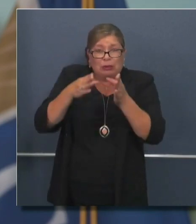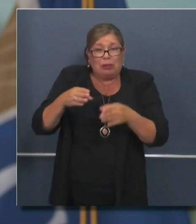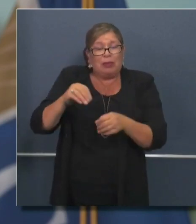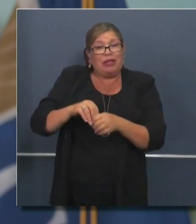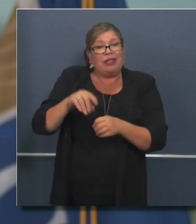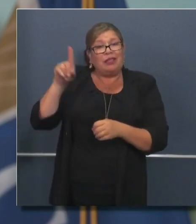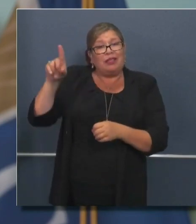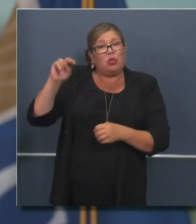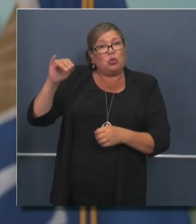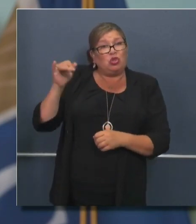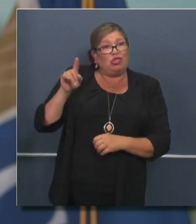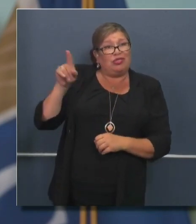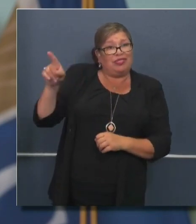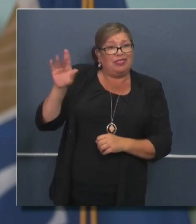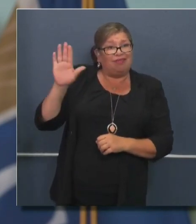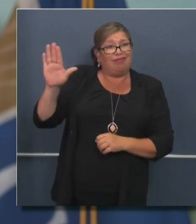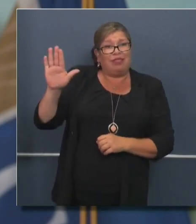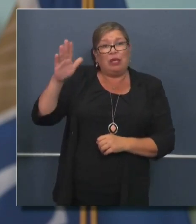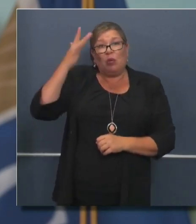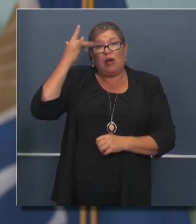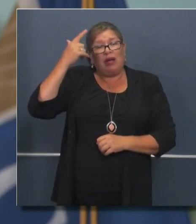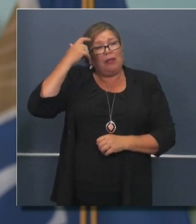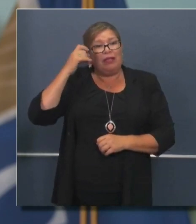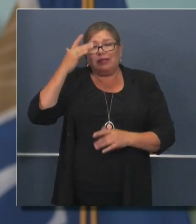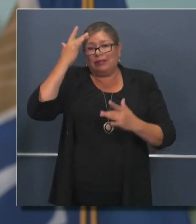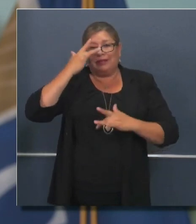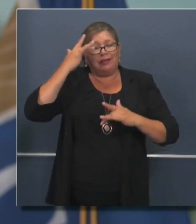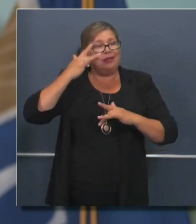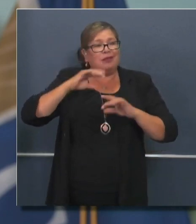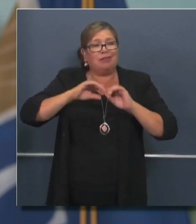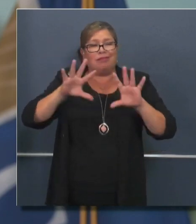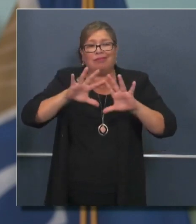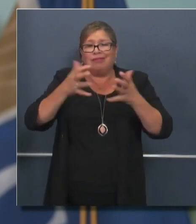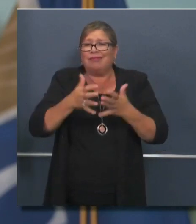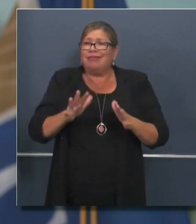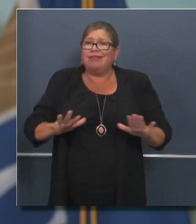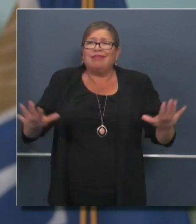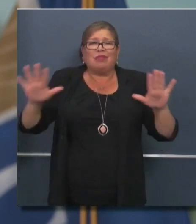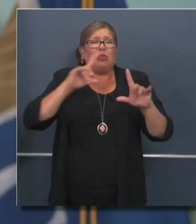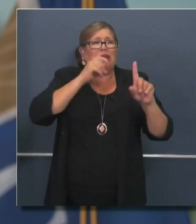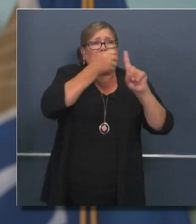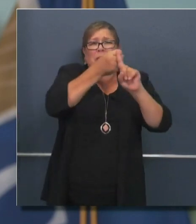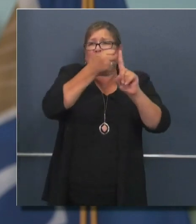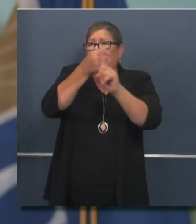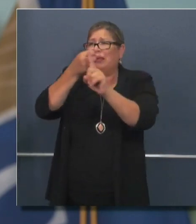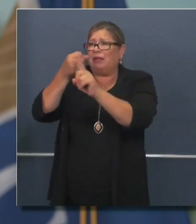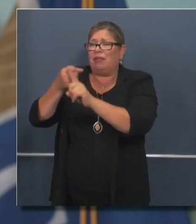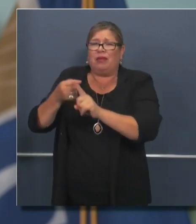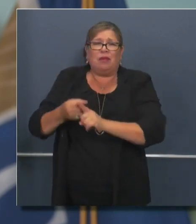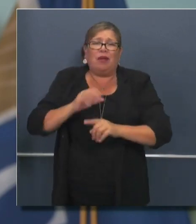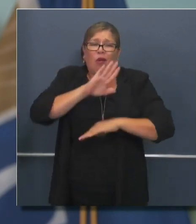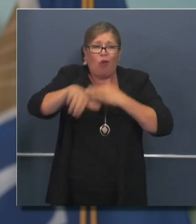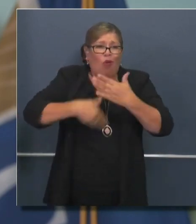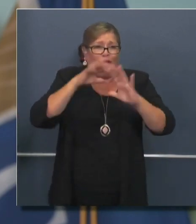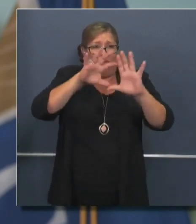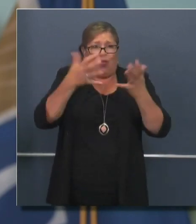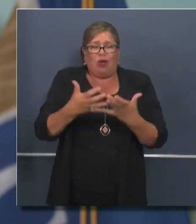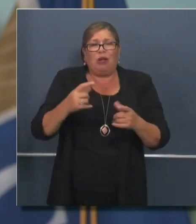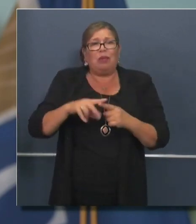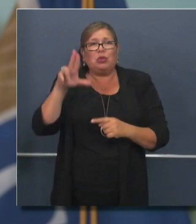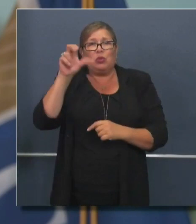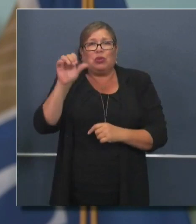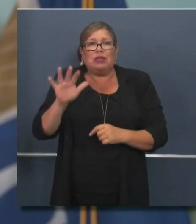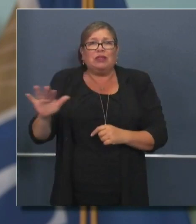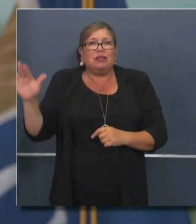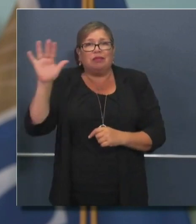just in his state because of this pandemic, this global pandemic, as it's manifested in this country, in states large and small,